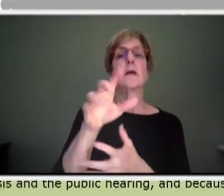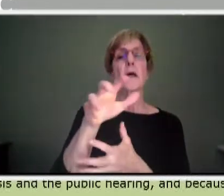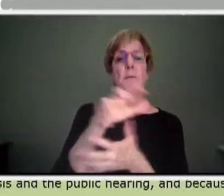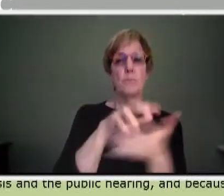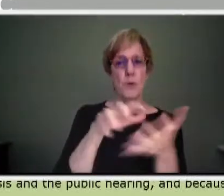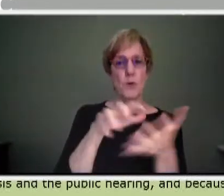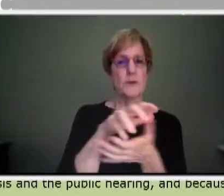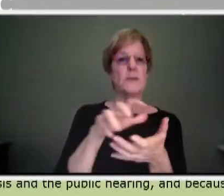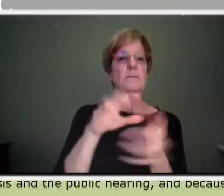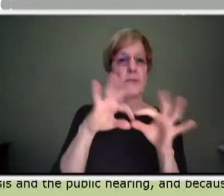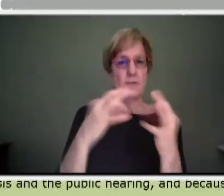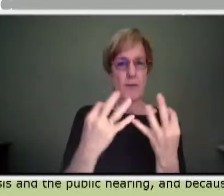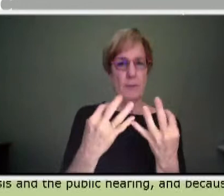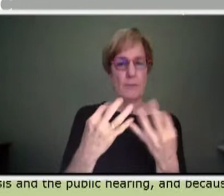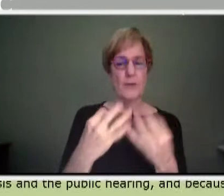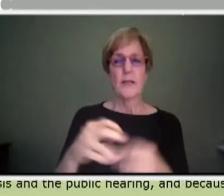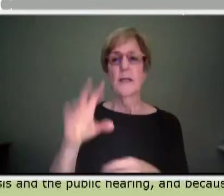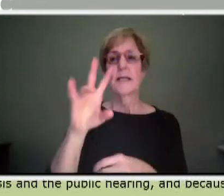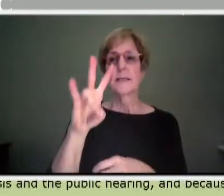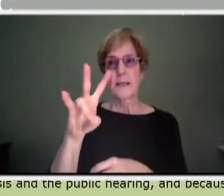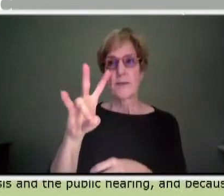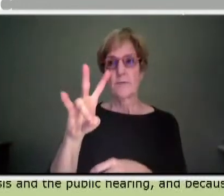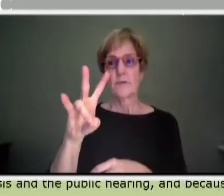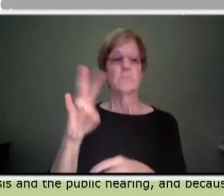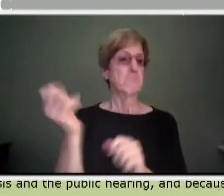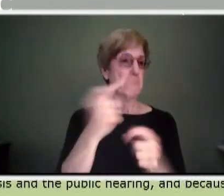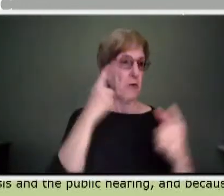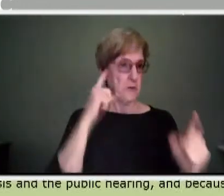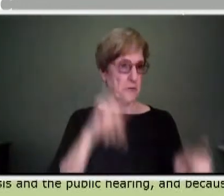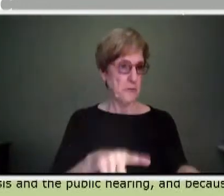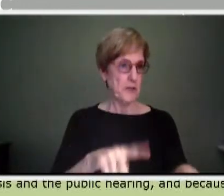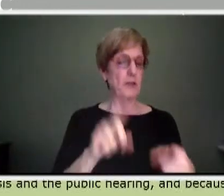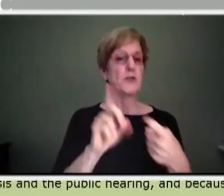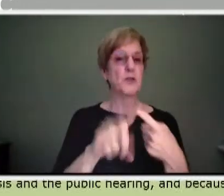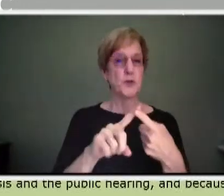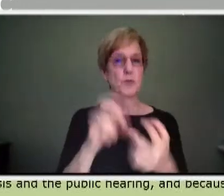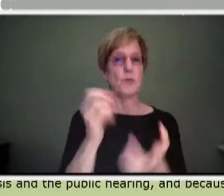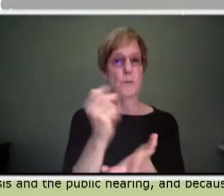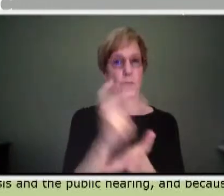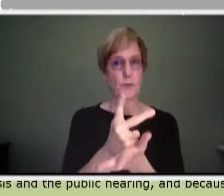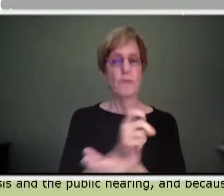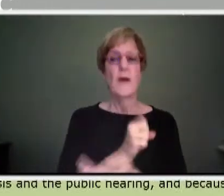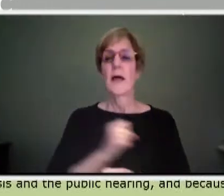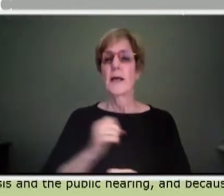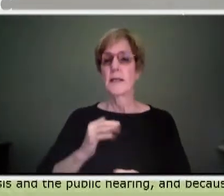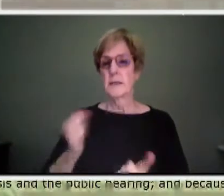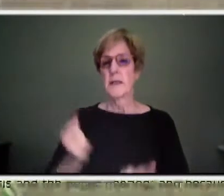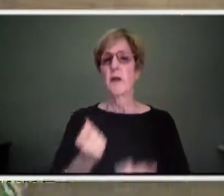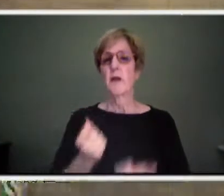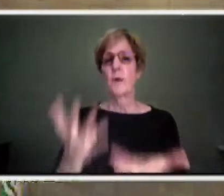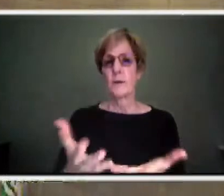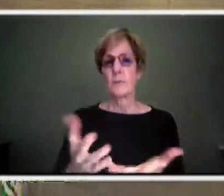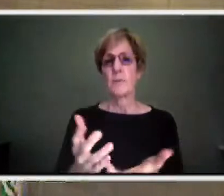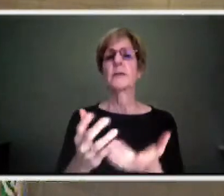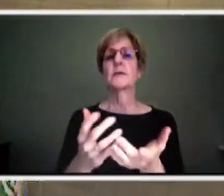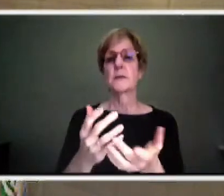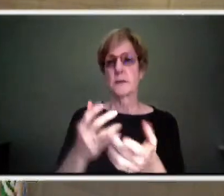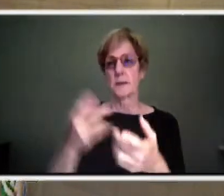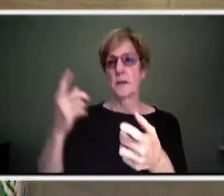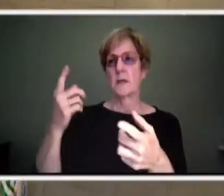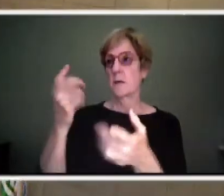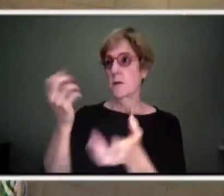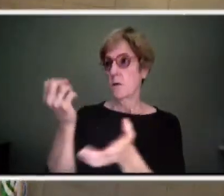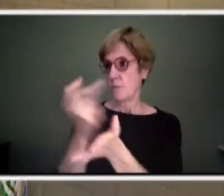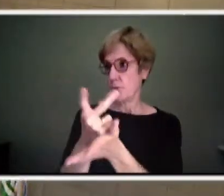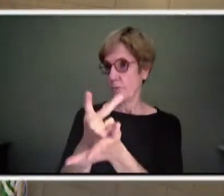zoning committee voted 7-0 to recommend approval of this petition, and staff recommends approval of this petition. Is there a motion to approve this